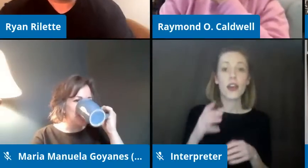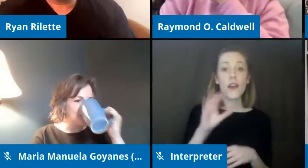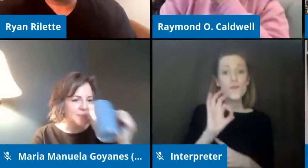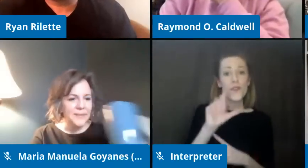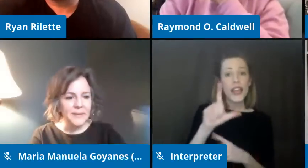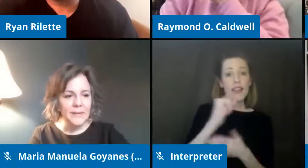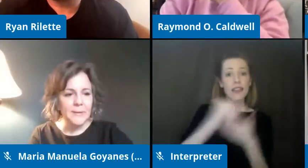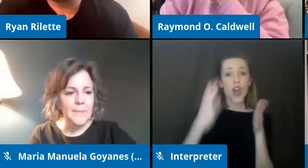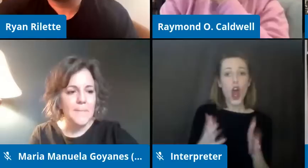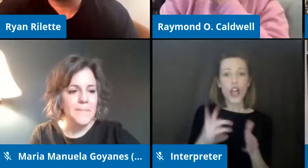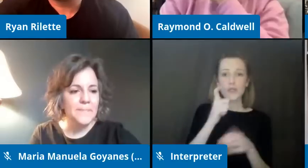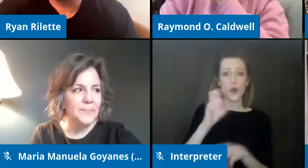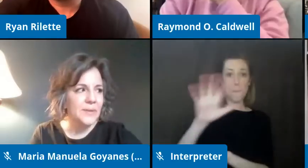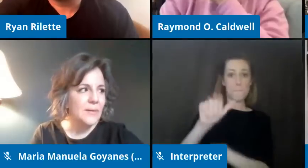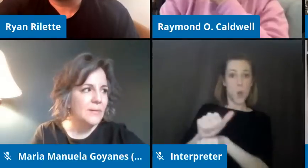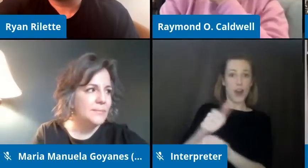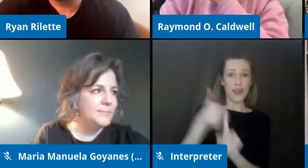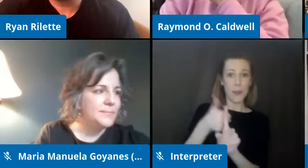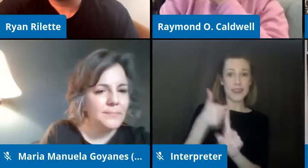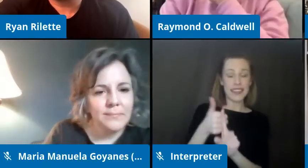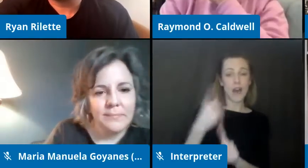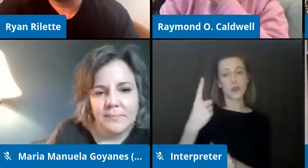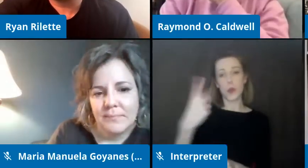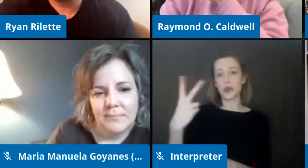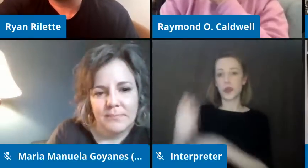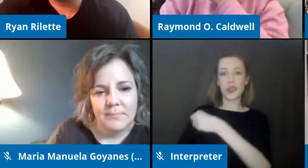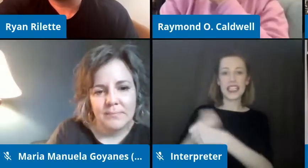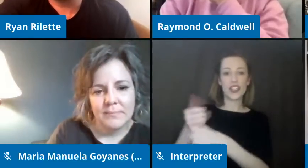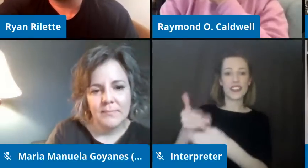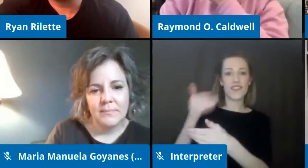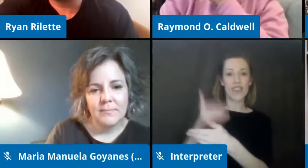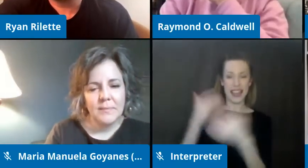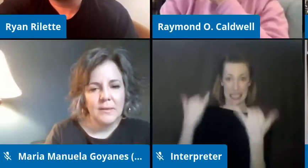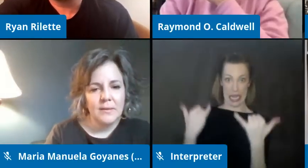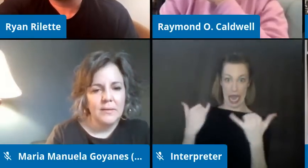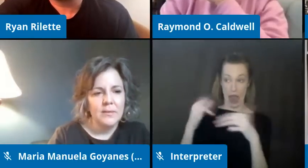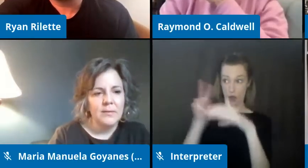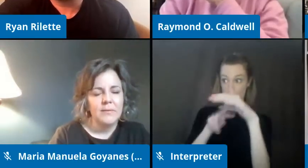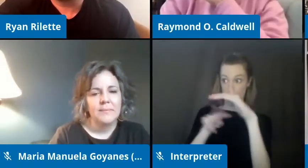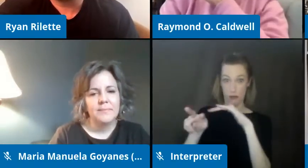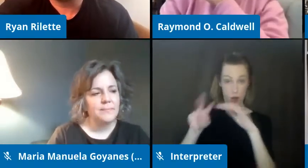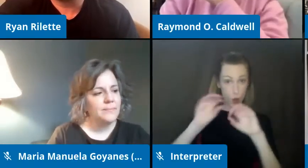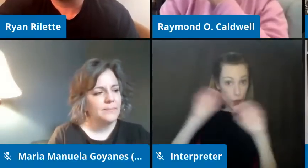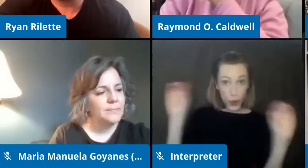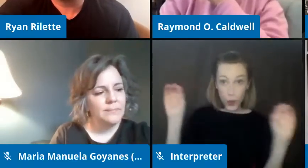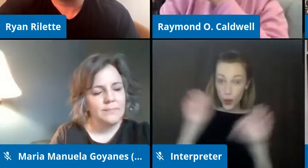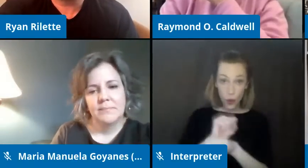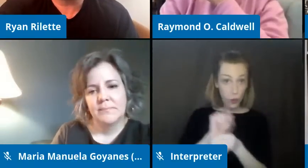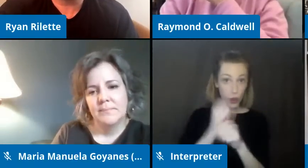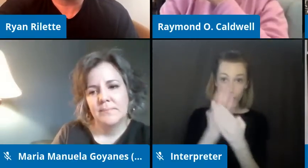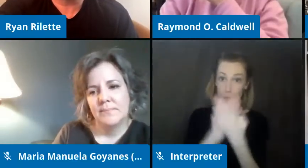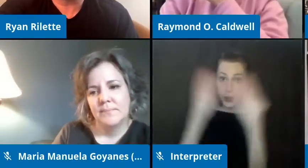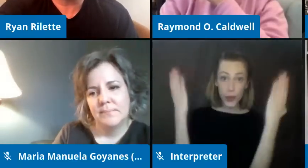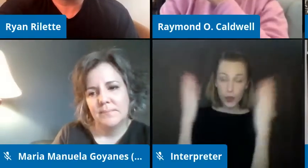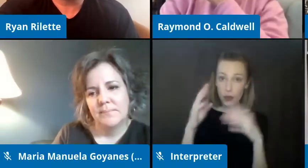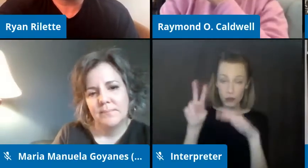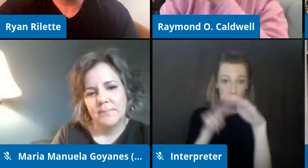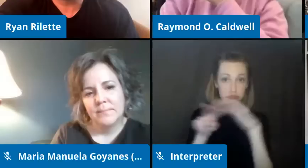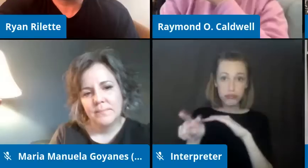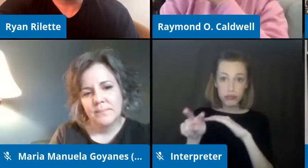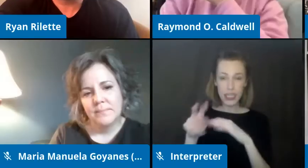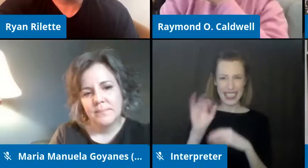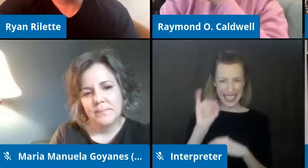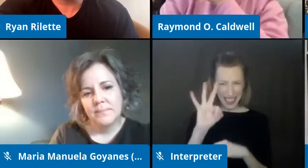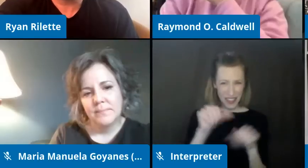half, 2 years, suddenly are looking to not have any work for the foreseeable future. If this continues for a long time, are any of those folks going to be like, as you